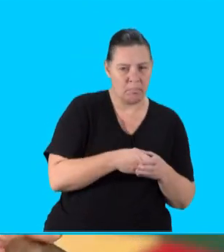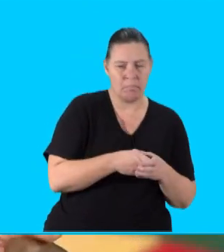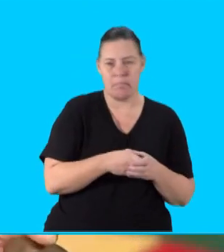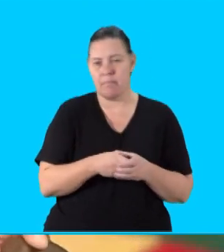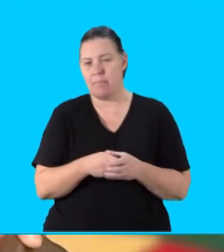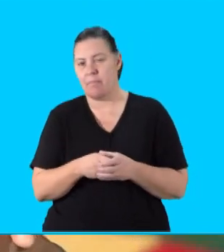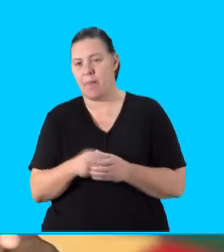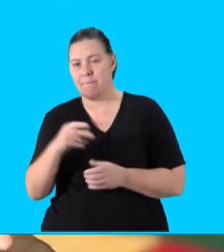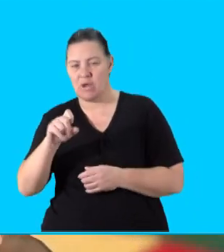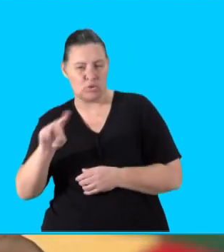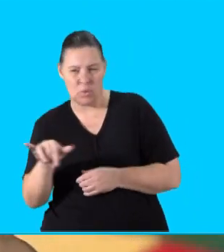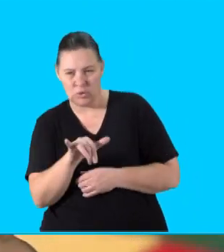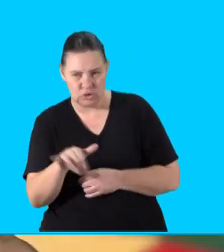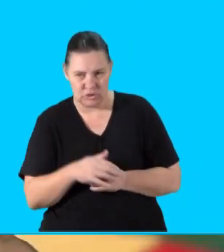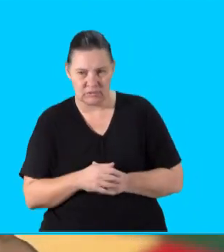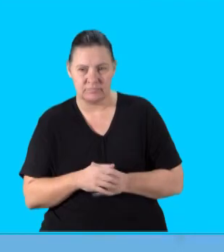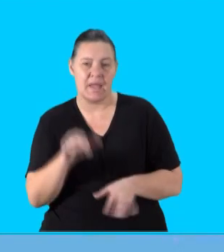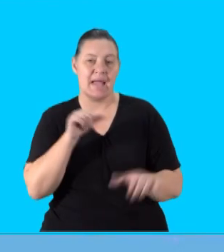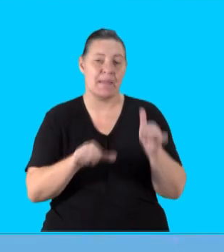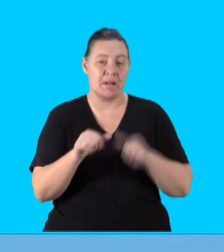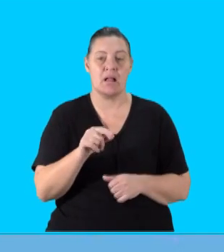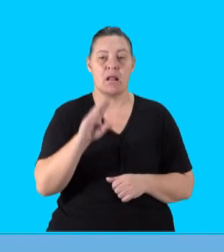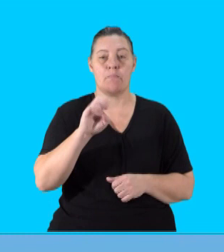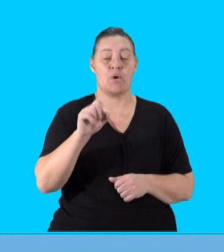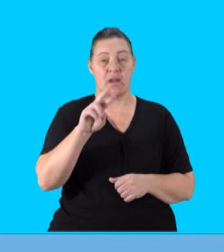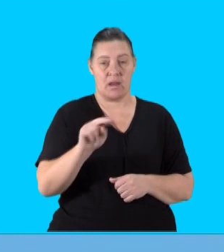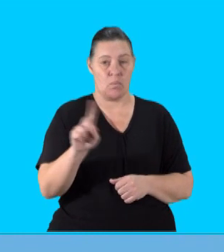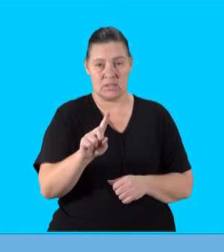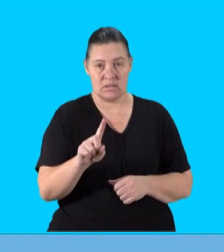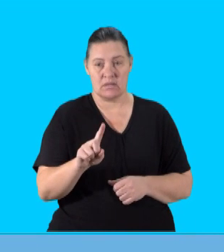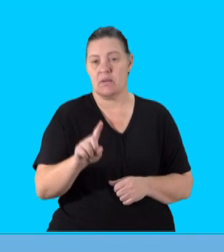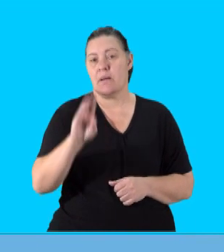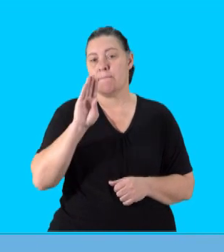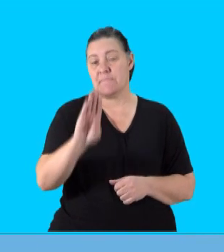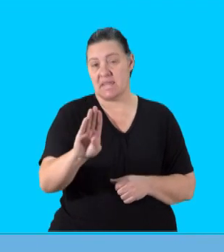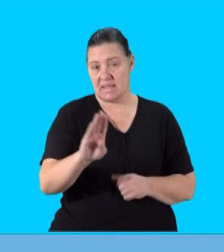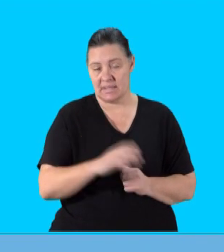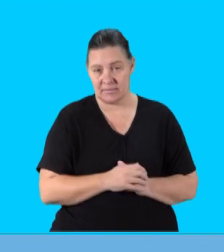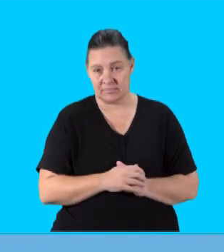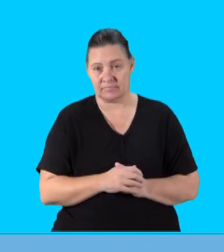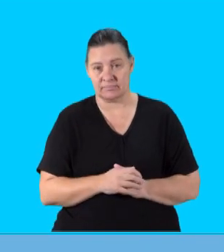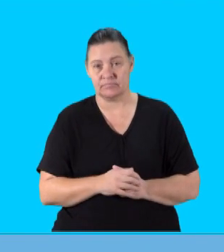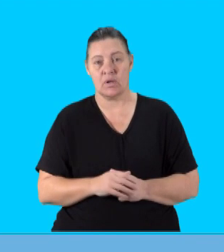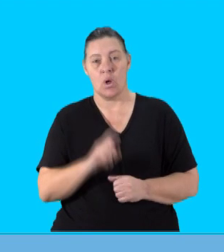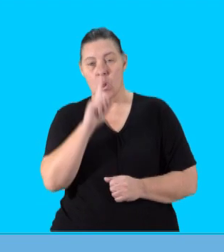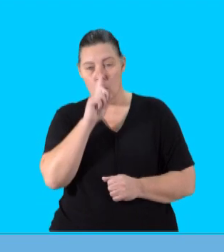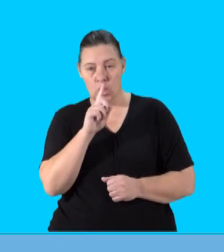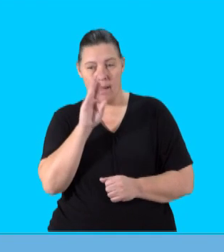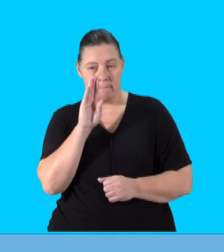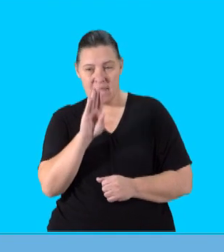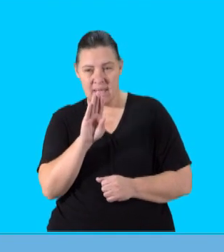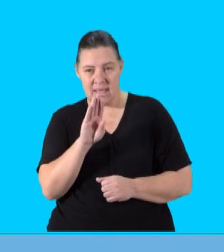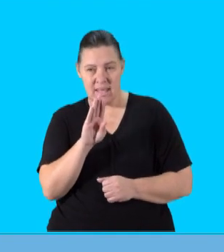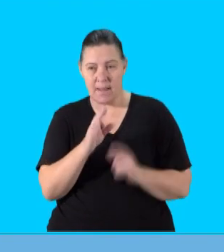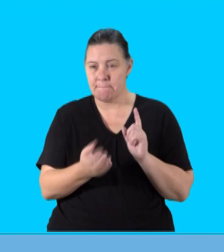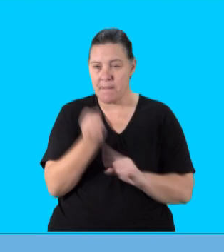find boron? So we know that our chemical symbol for boron is B. So we need to look at B. We need